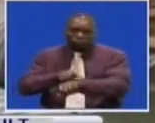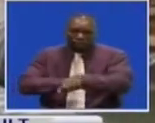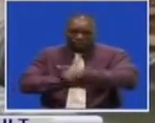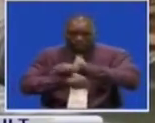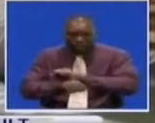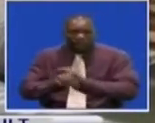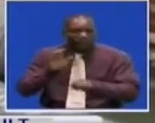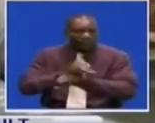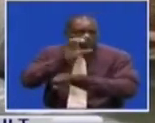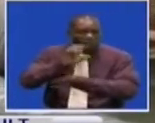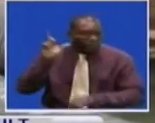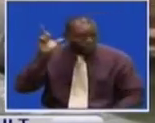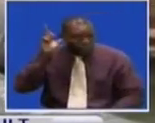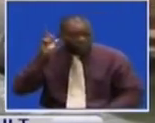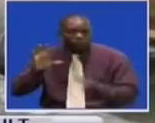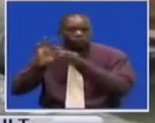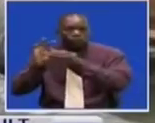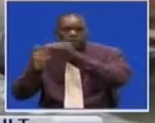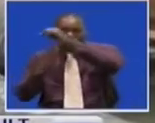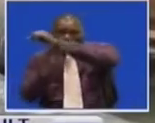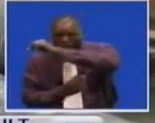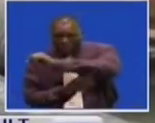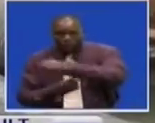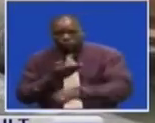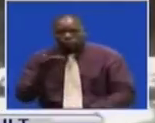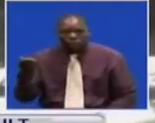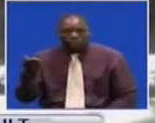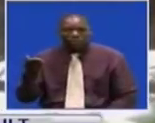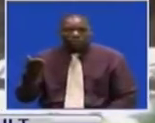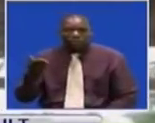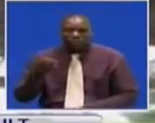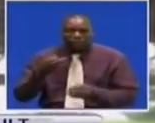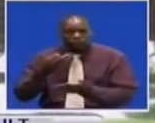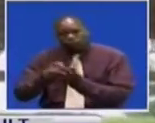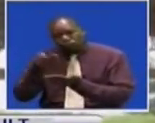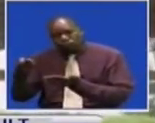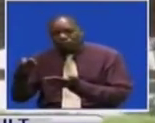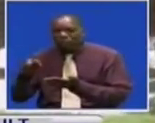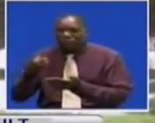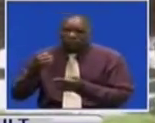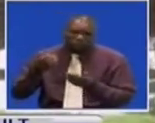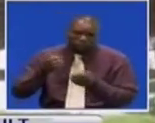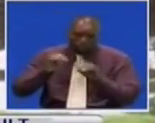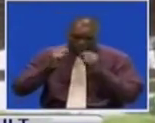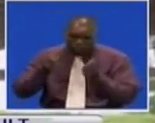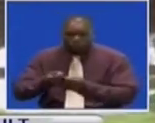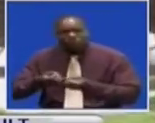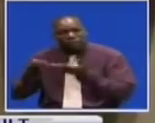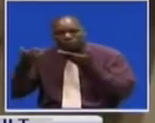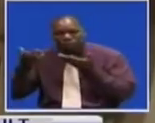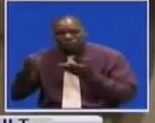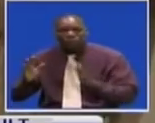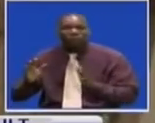Lundazi, and the disaster has affected the distribution of farming inputs. Delphis Talungu, TV2